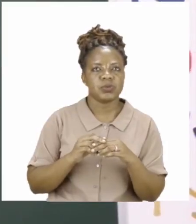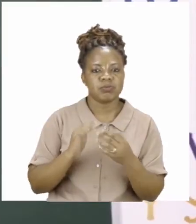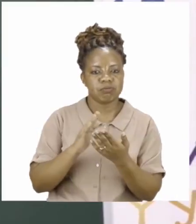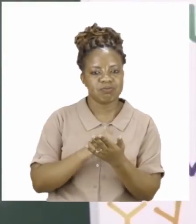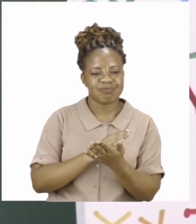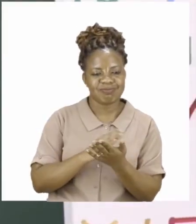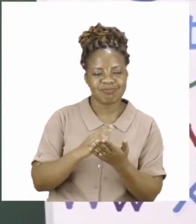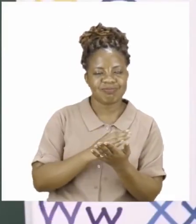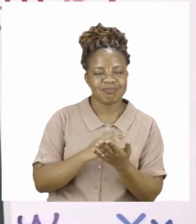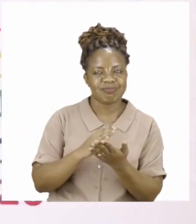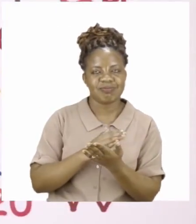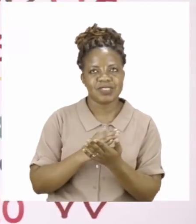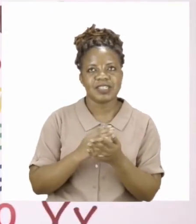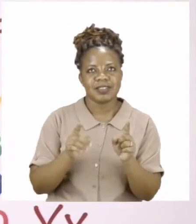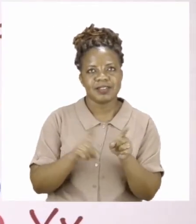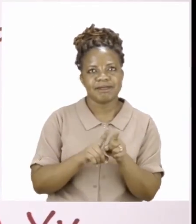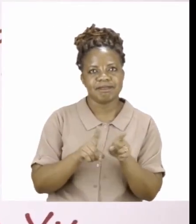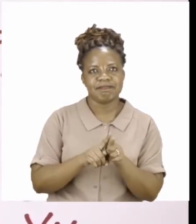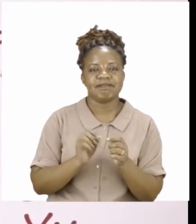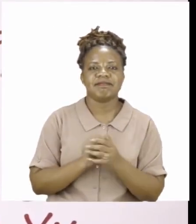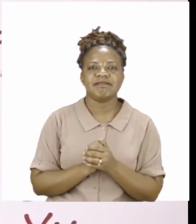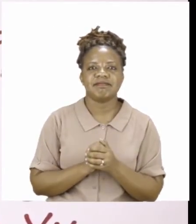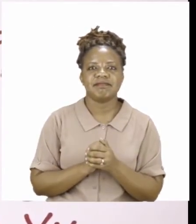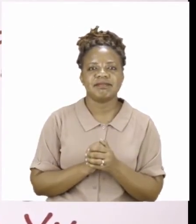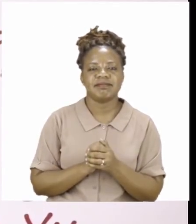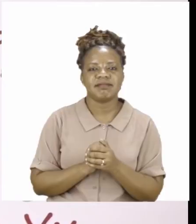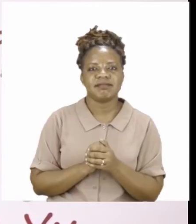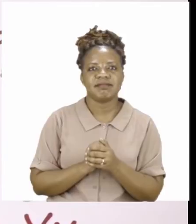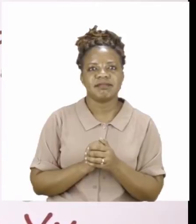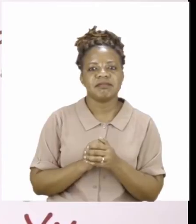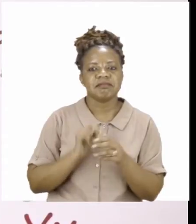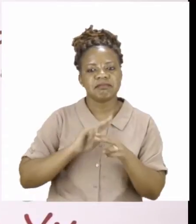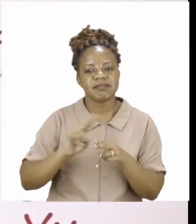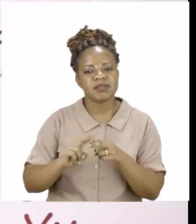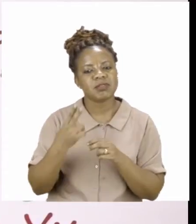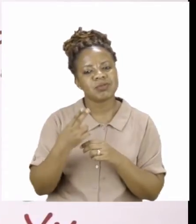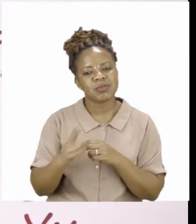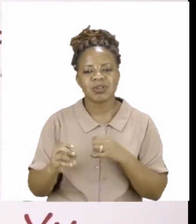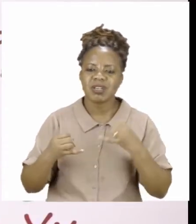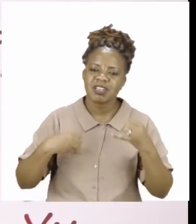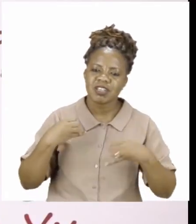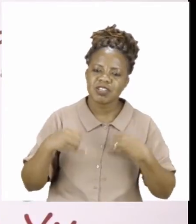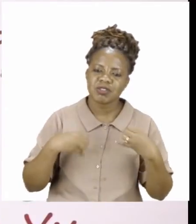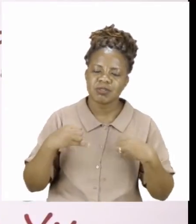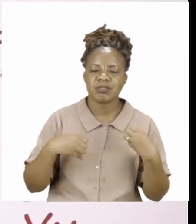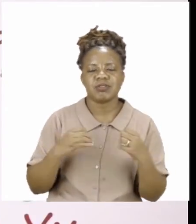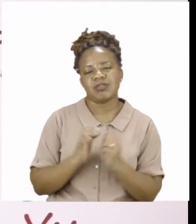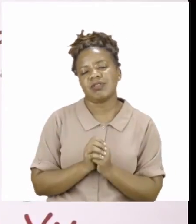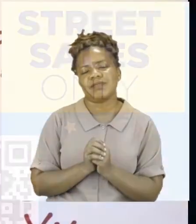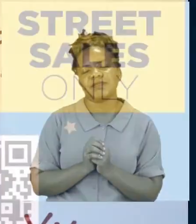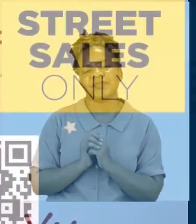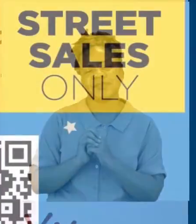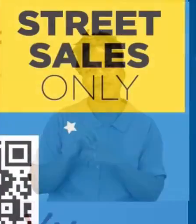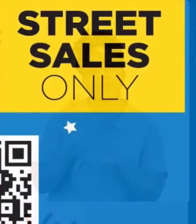me as well. So take your time, have fun with both exercises, and I'll see you soon after the